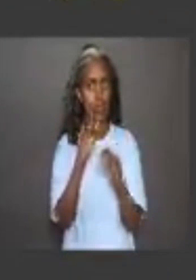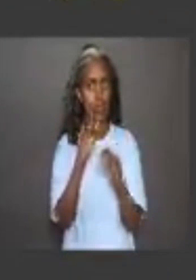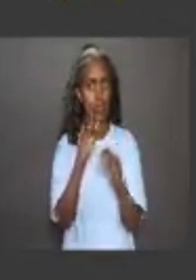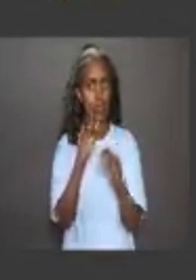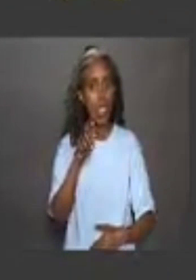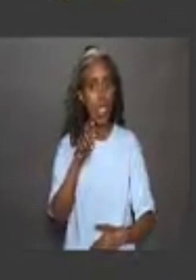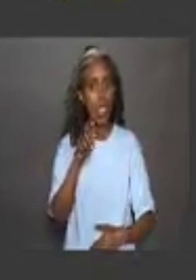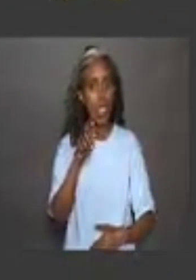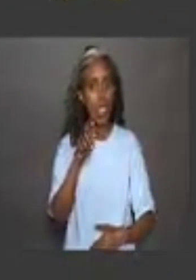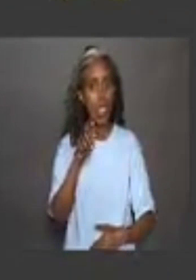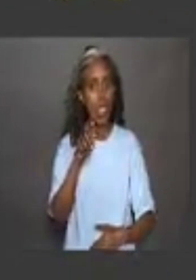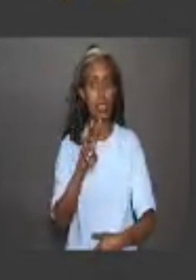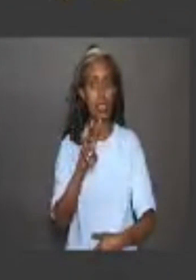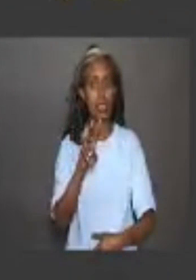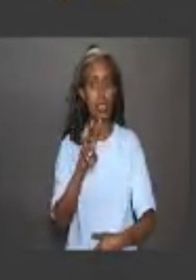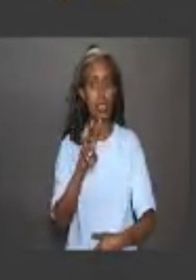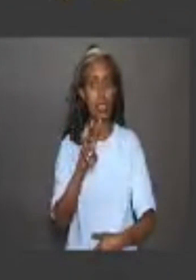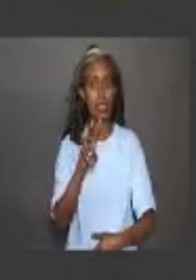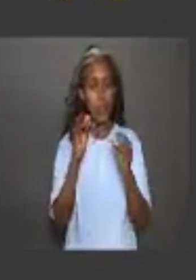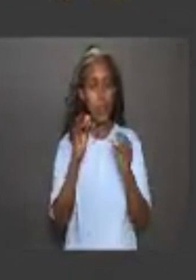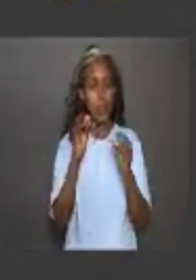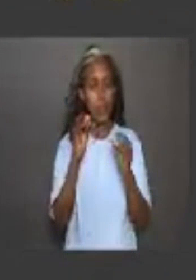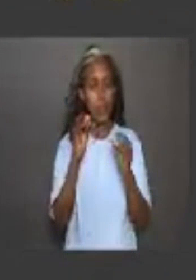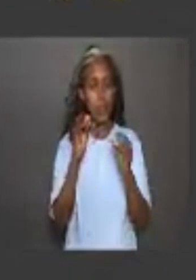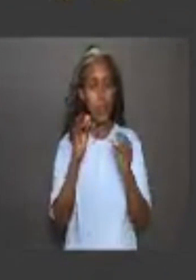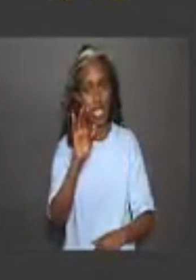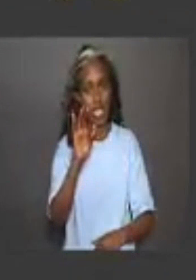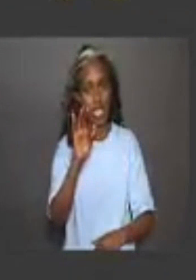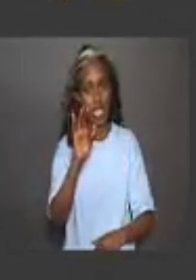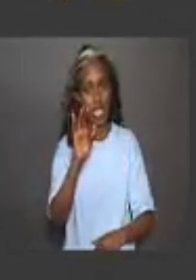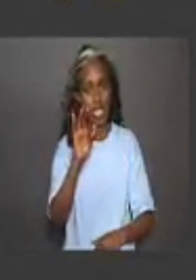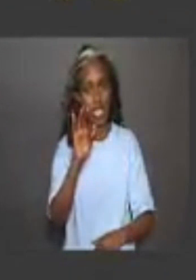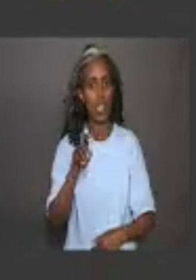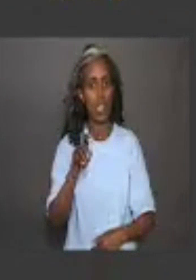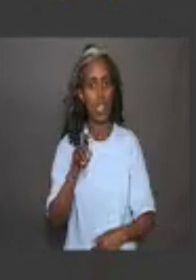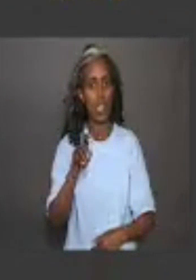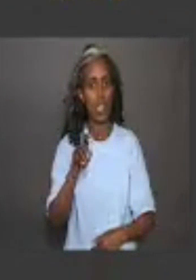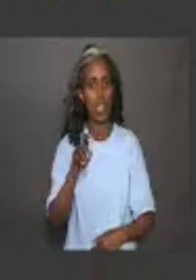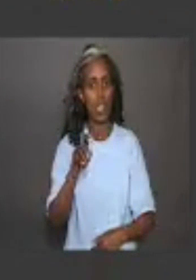2 plus 9 over x plus 1.